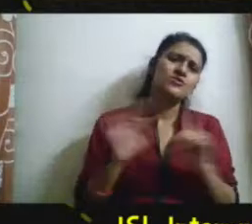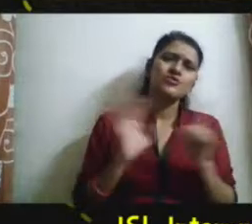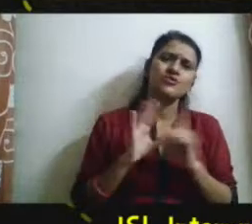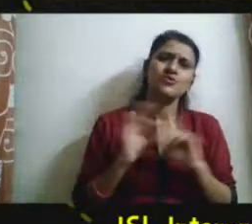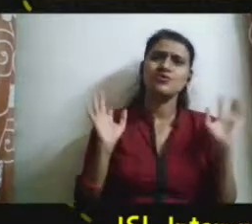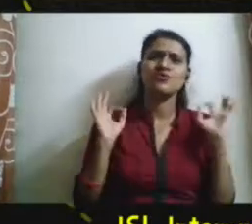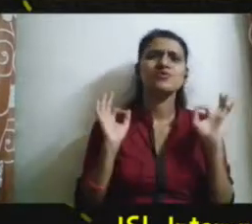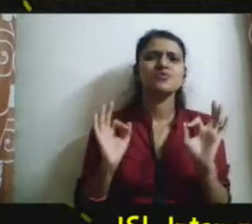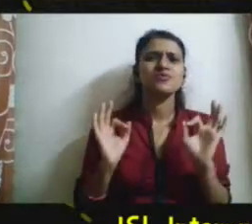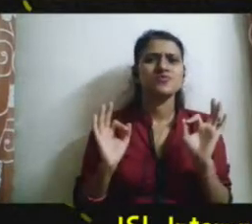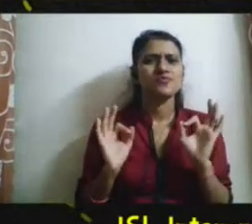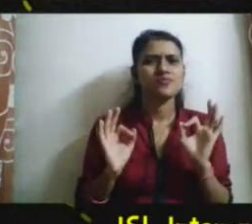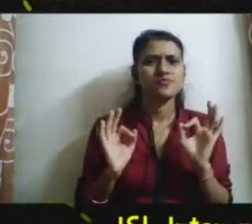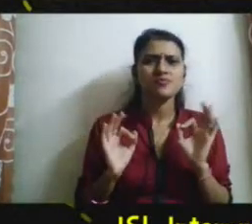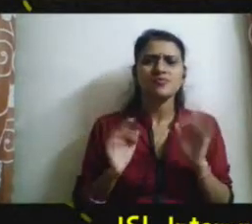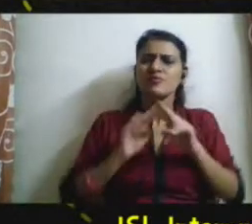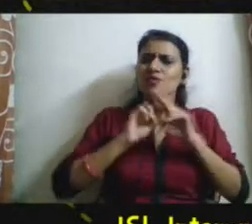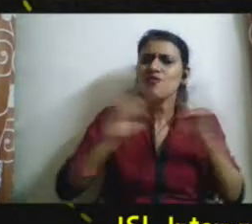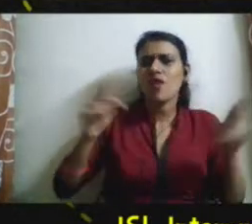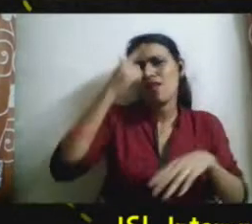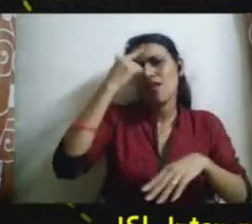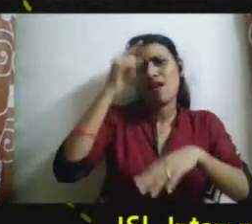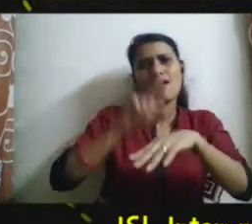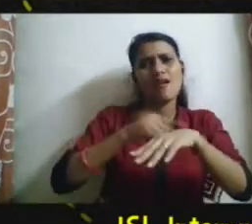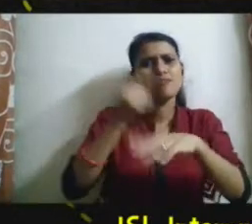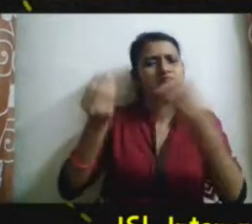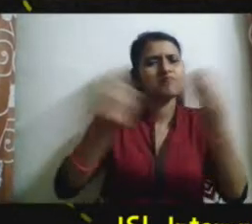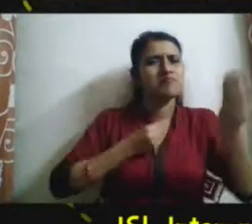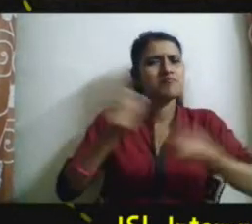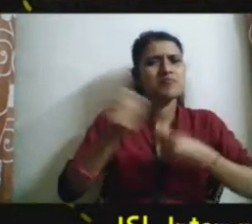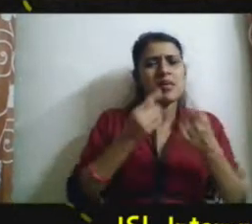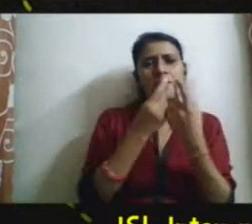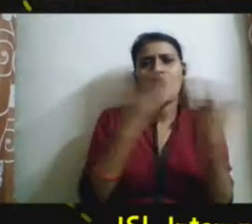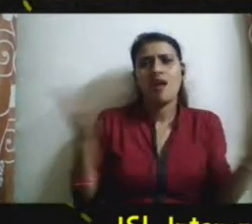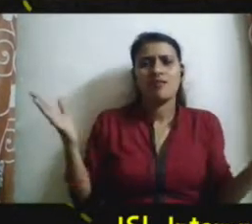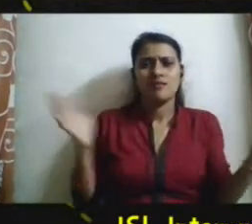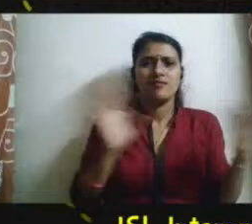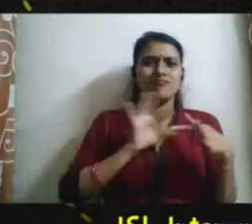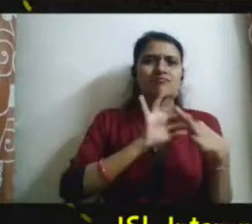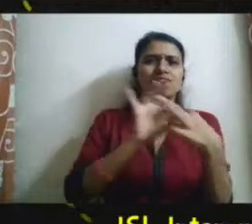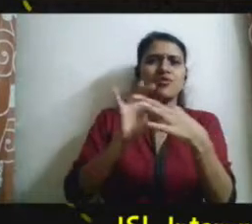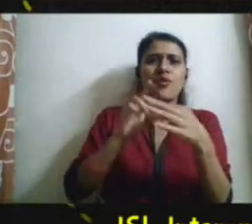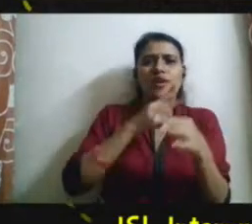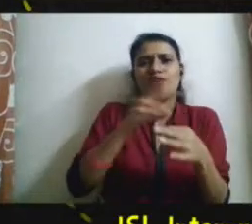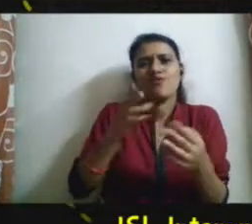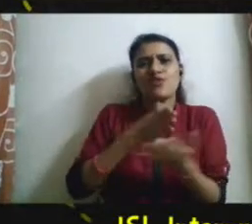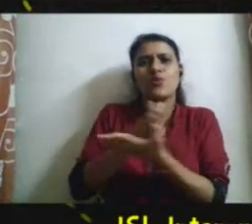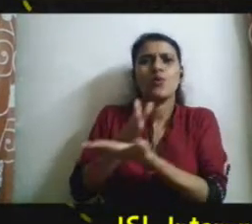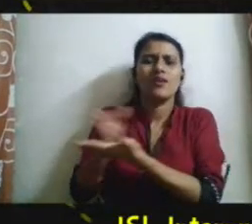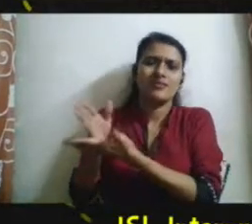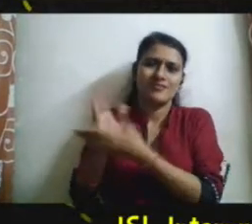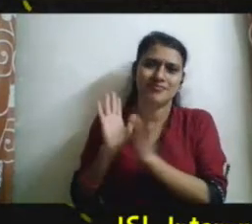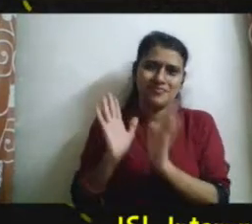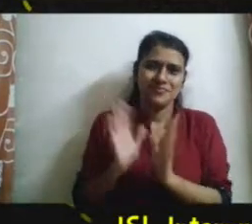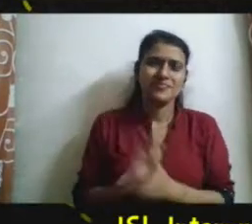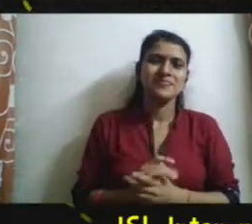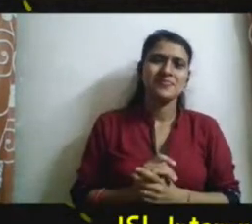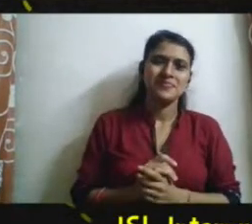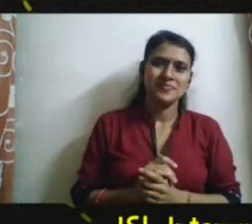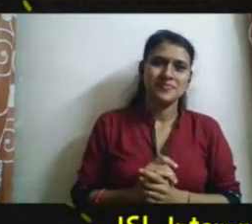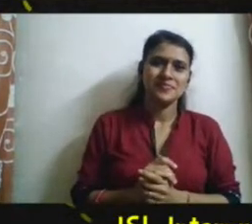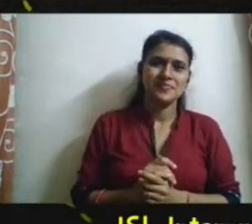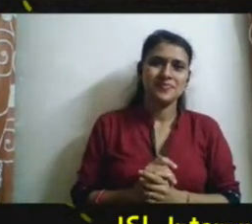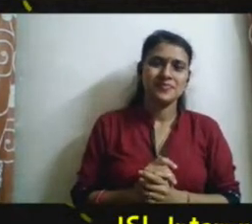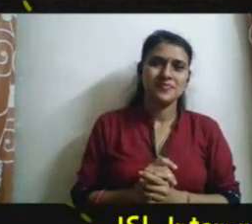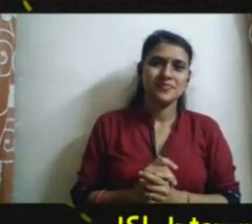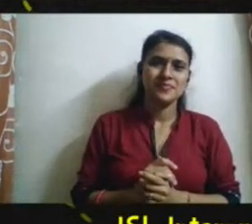we were given ample opportunity to engage with the arts in different ways. And then, Paromita, my